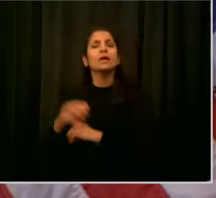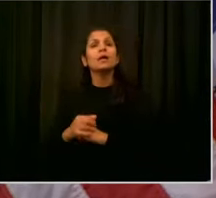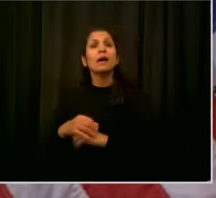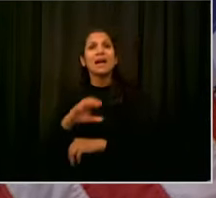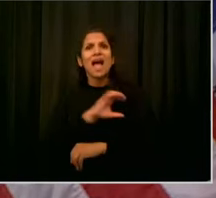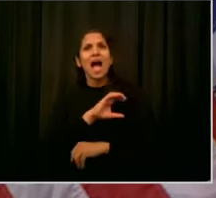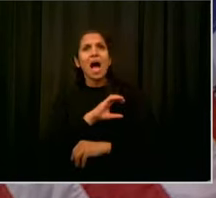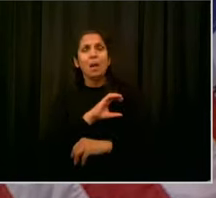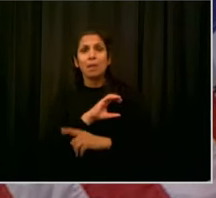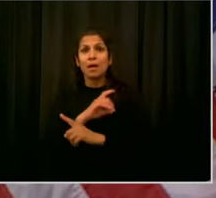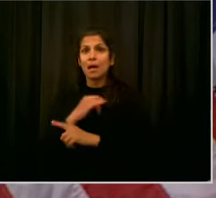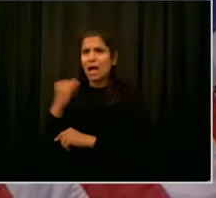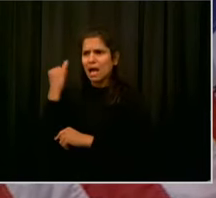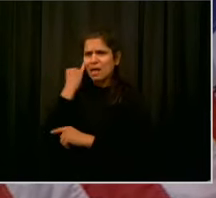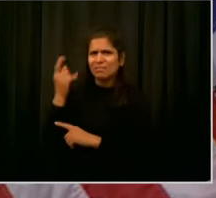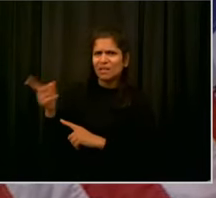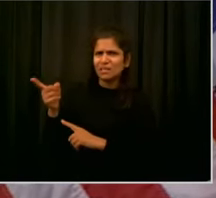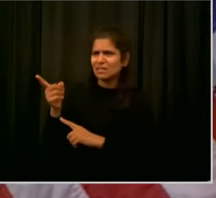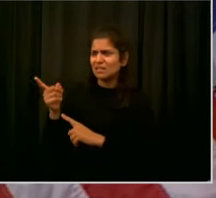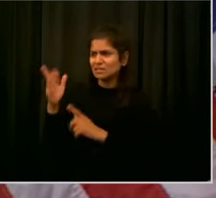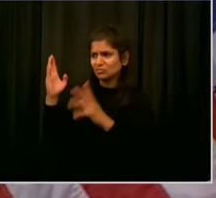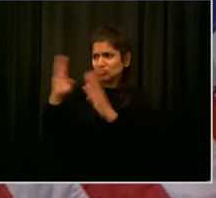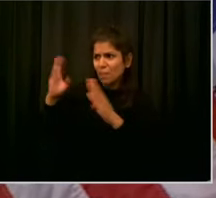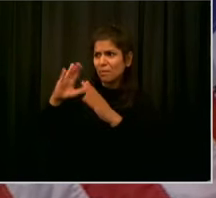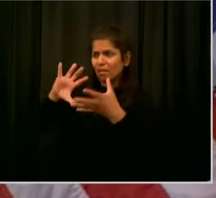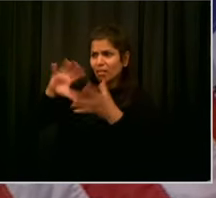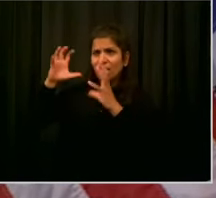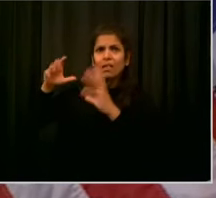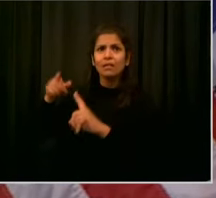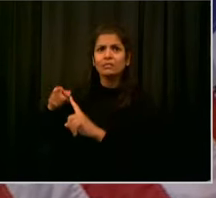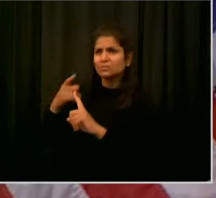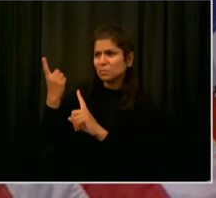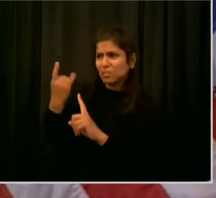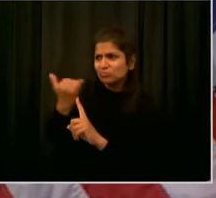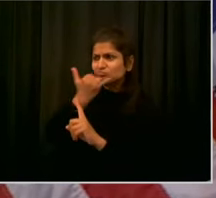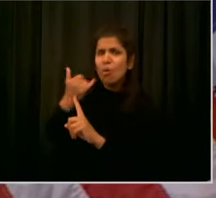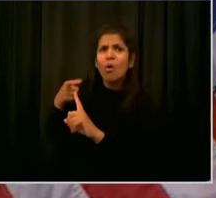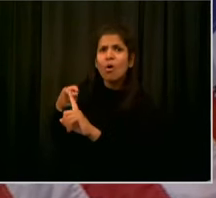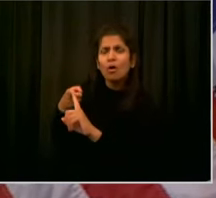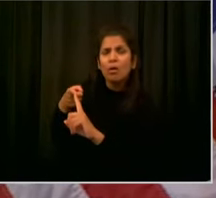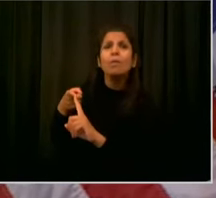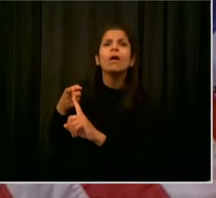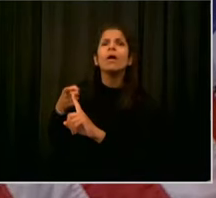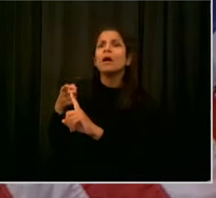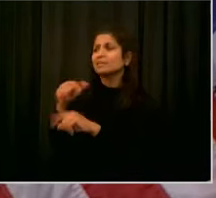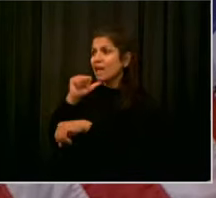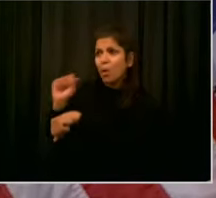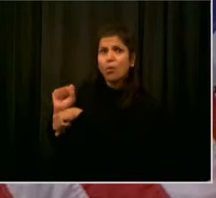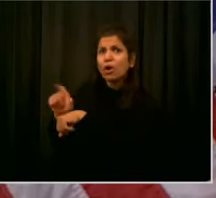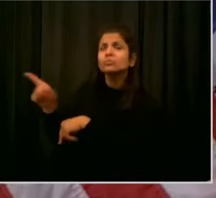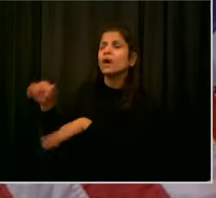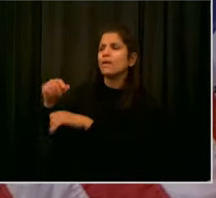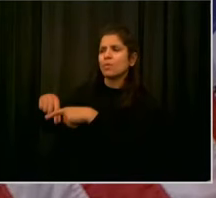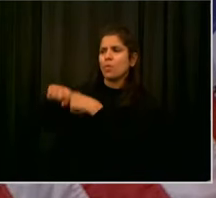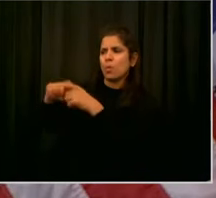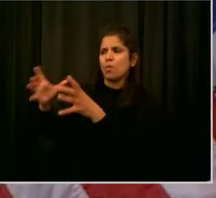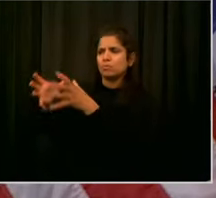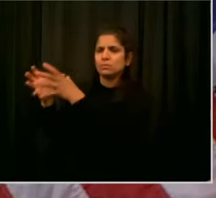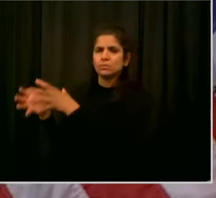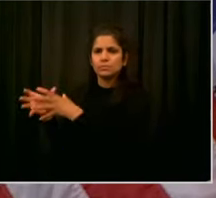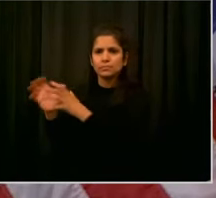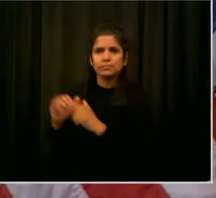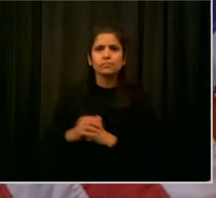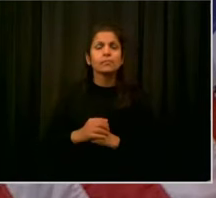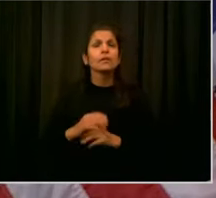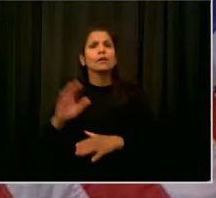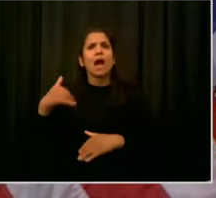pulled immediately away from protest duty while that discipline is determined. I want to see it determined quickly. I want it to be fair to all involved, but it must be